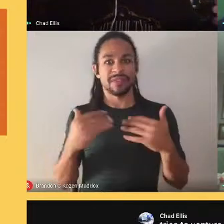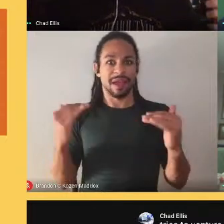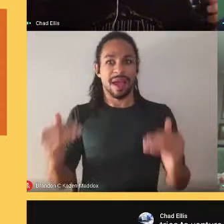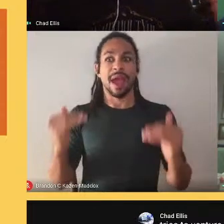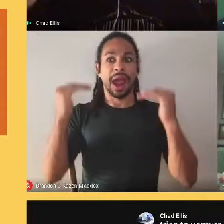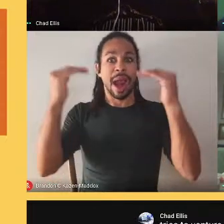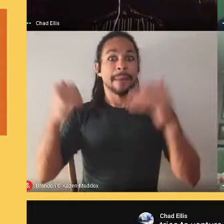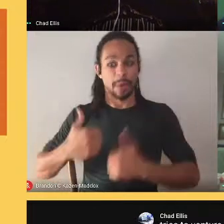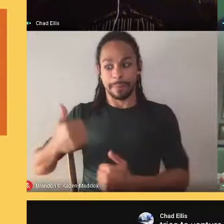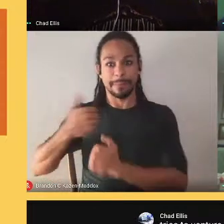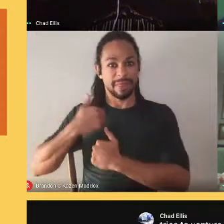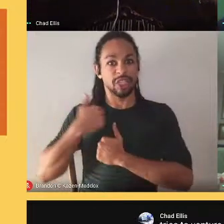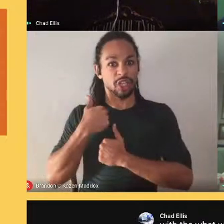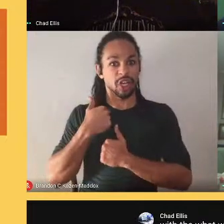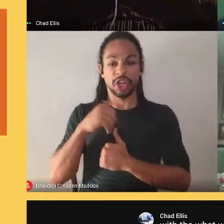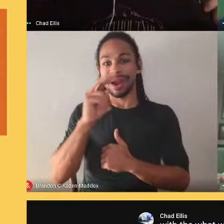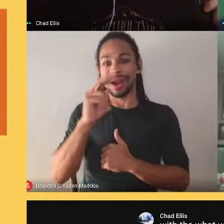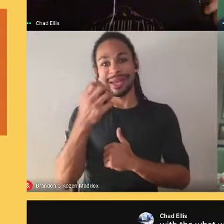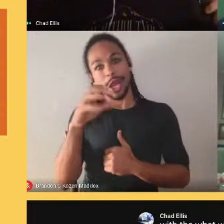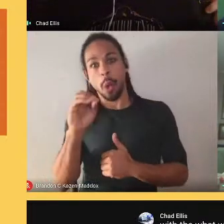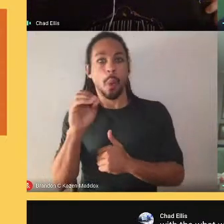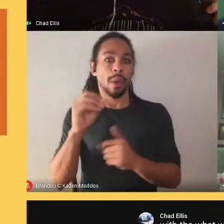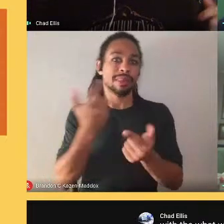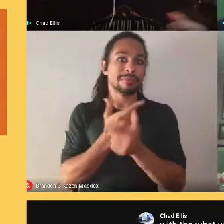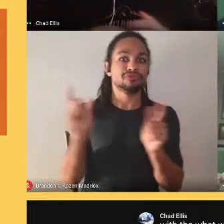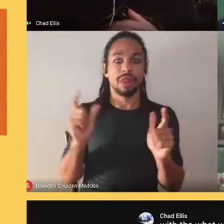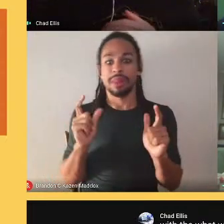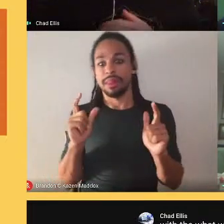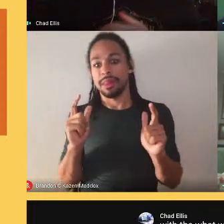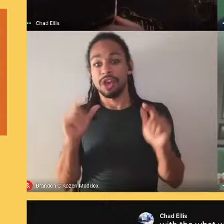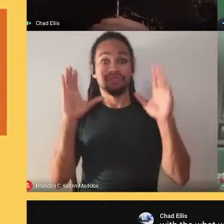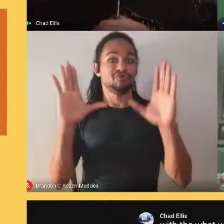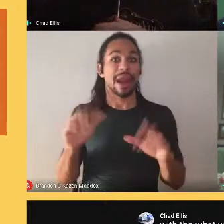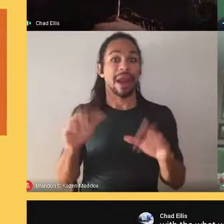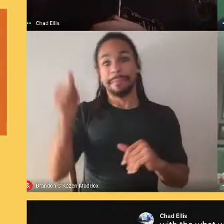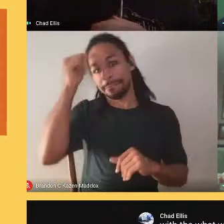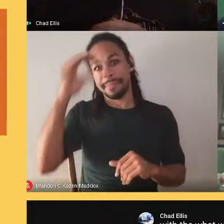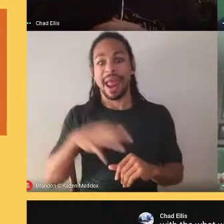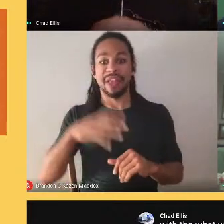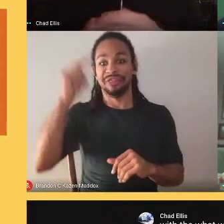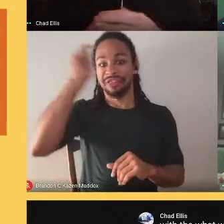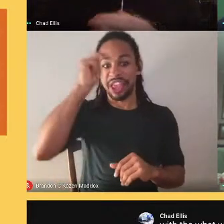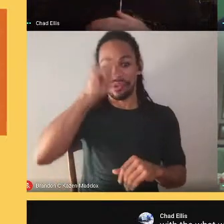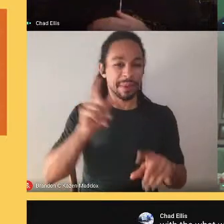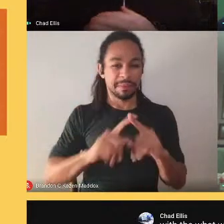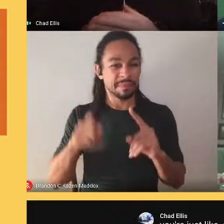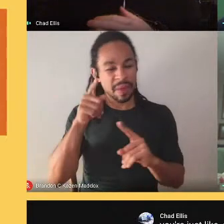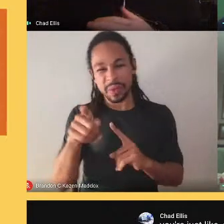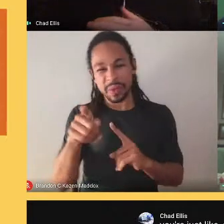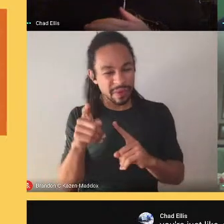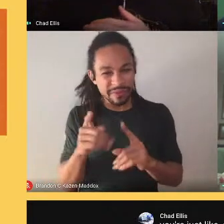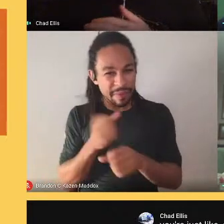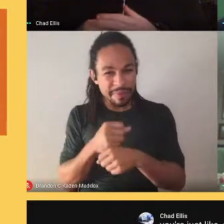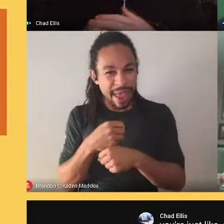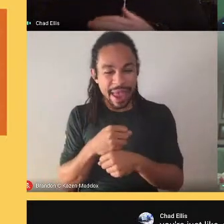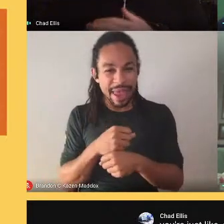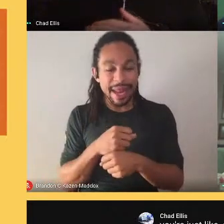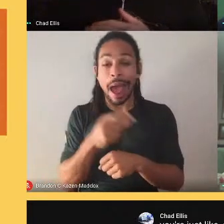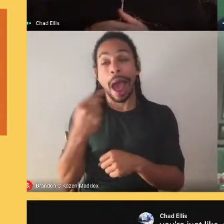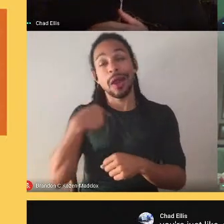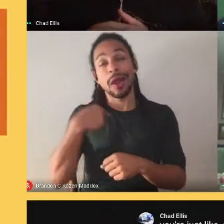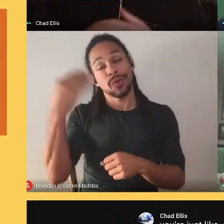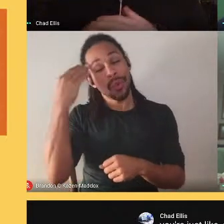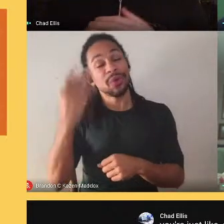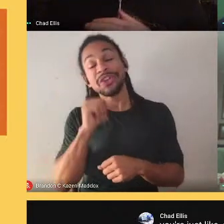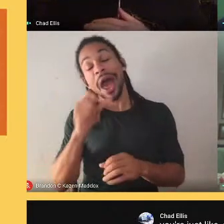great man theory. And yet you have made like almost this, I know you're not a communist, but almost this communist